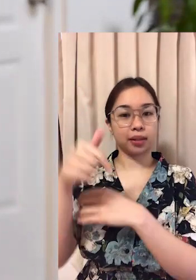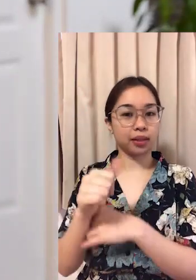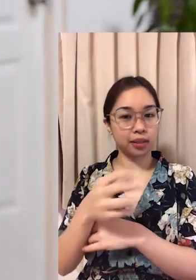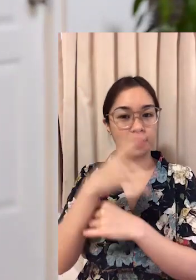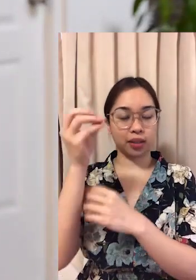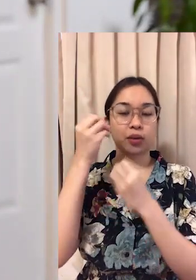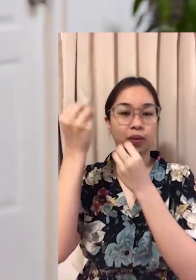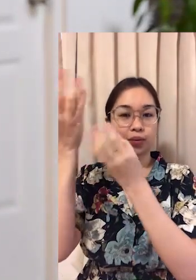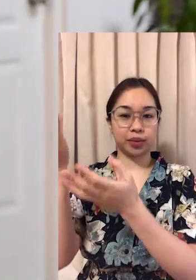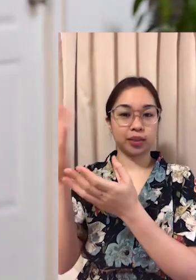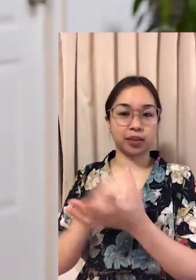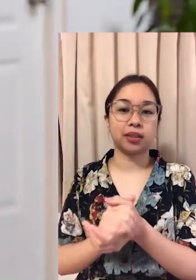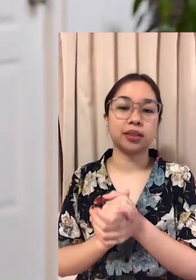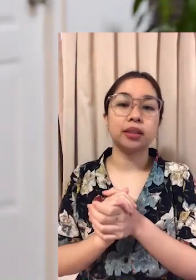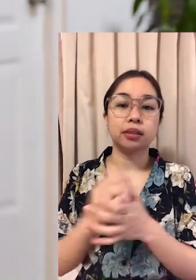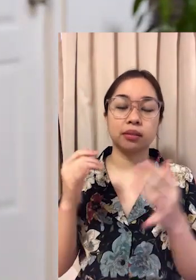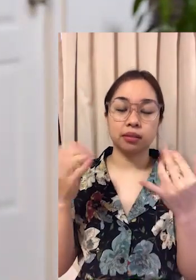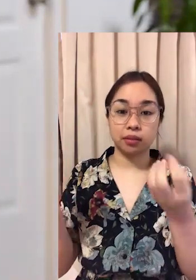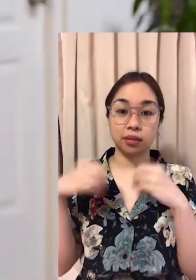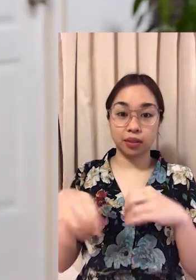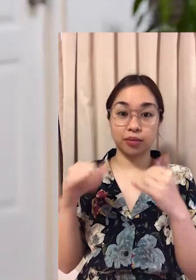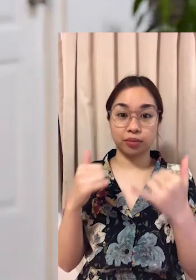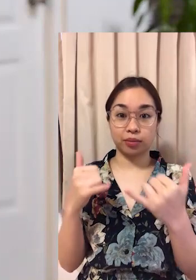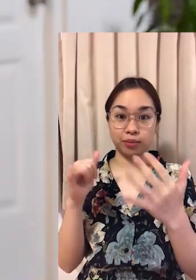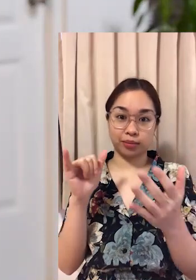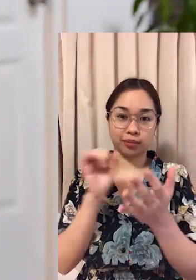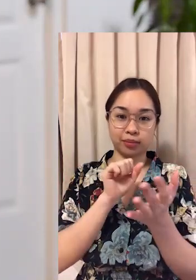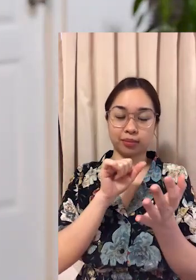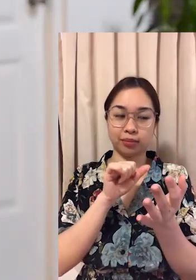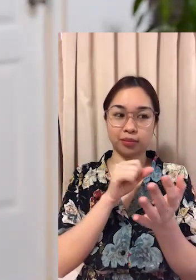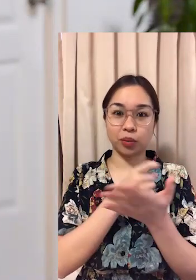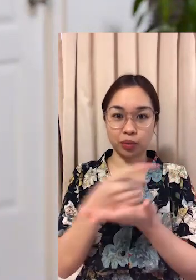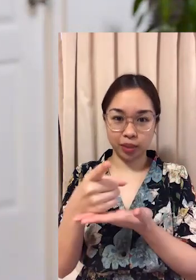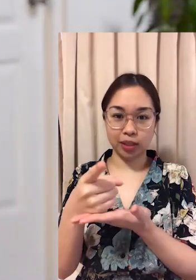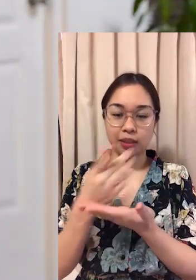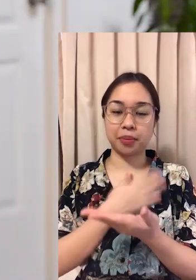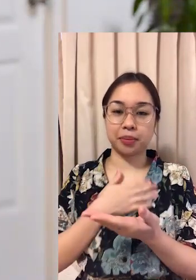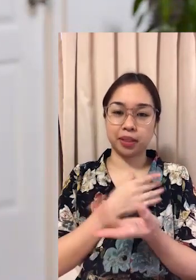your offerings. To give this week, please go to